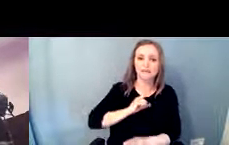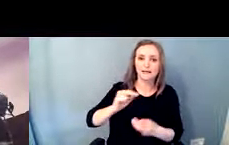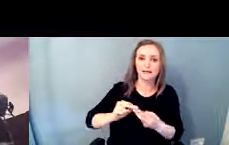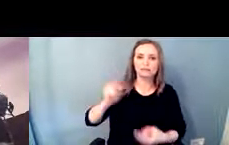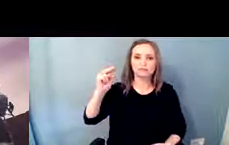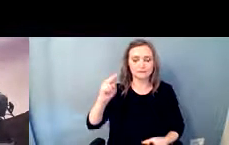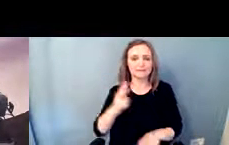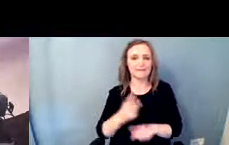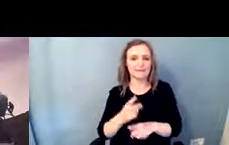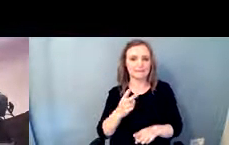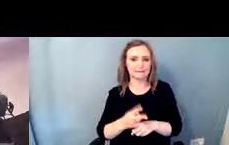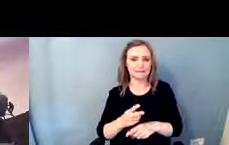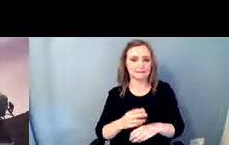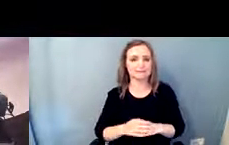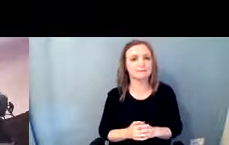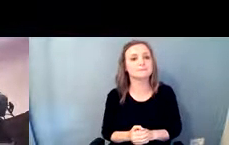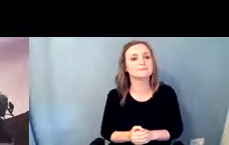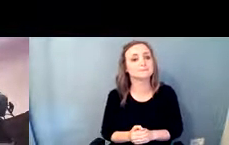Chloe,